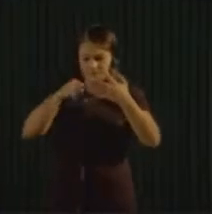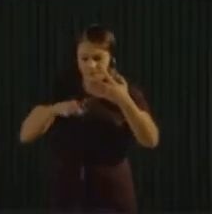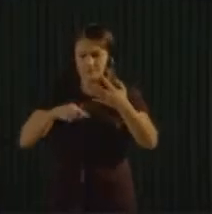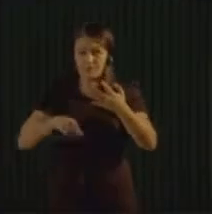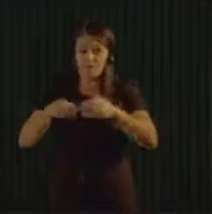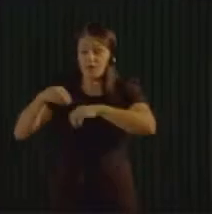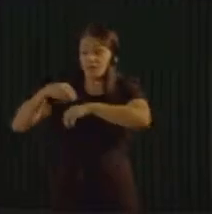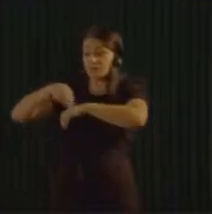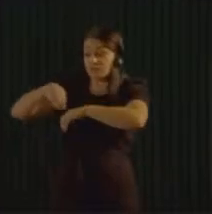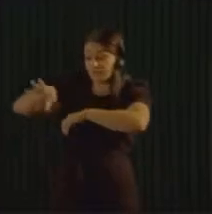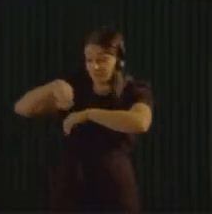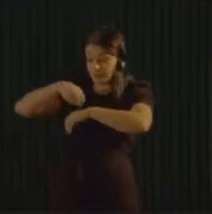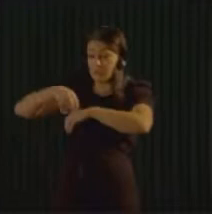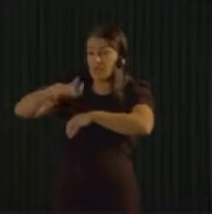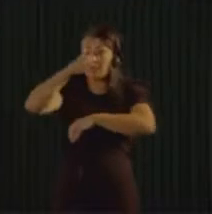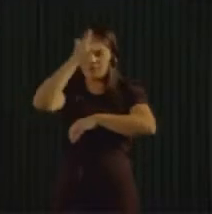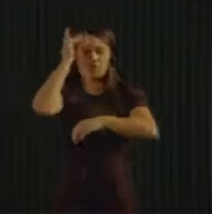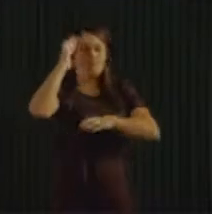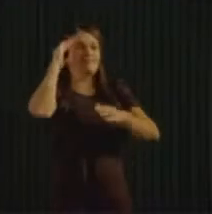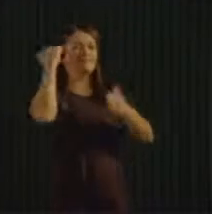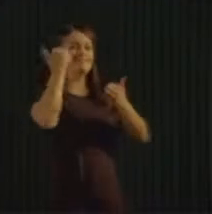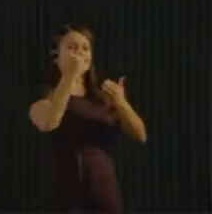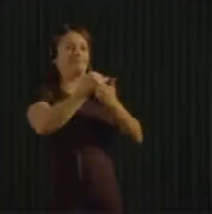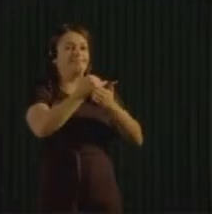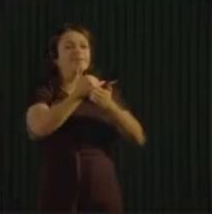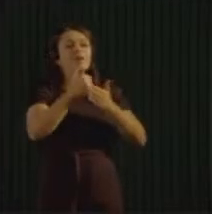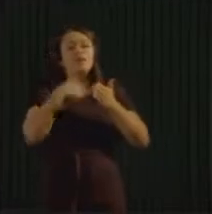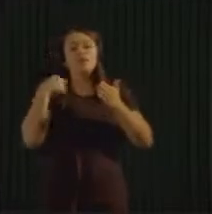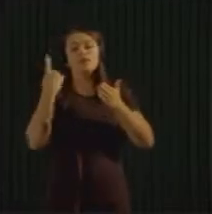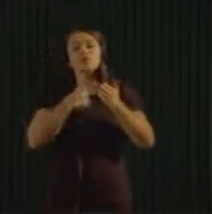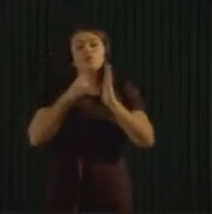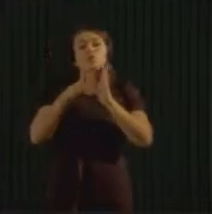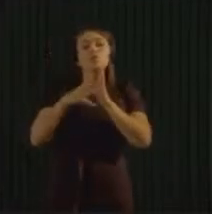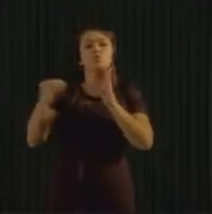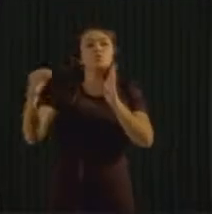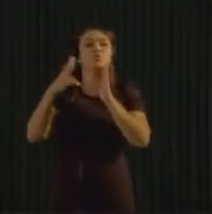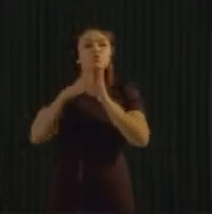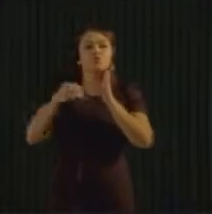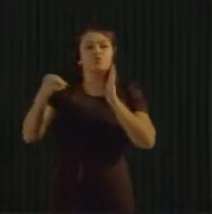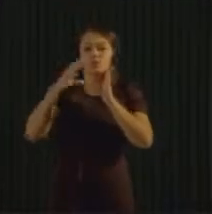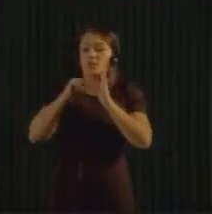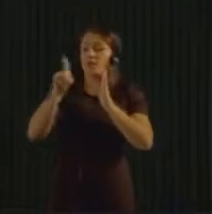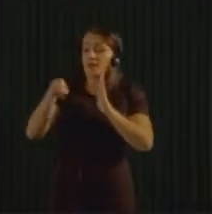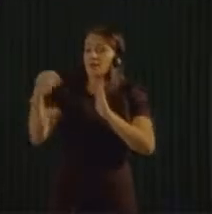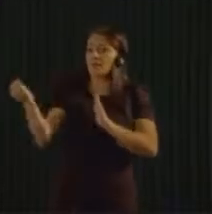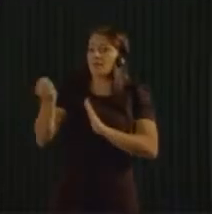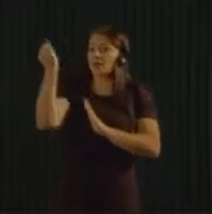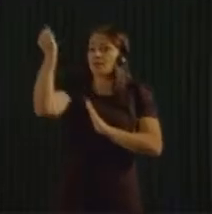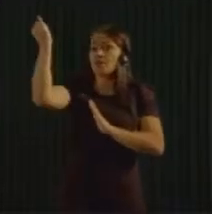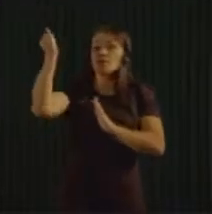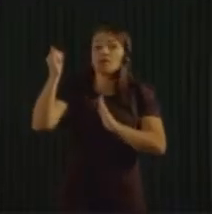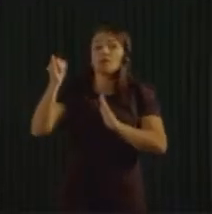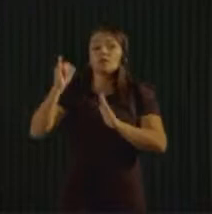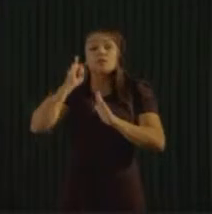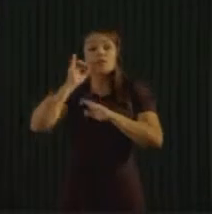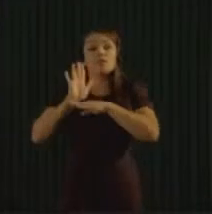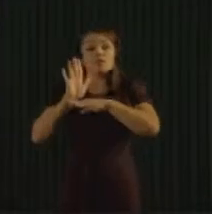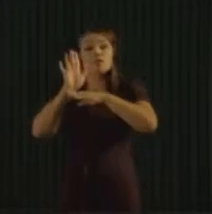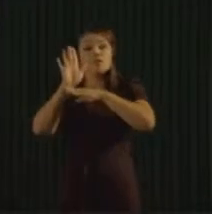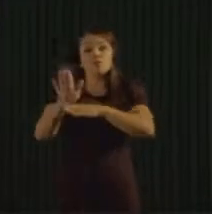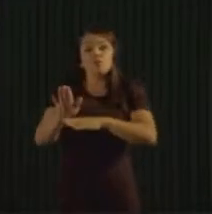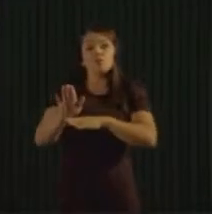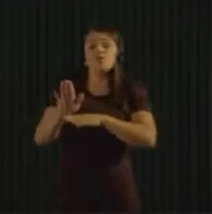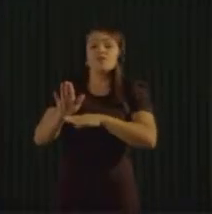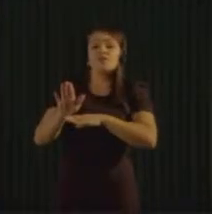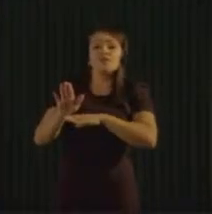to share what they're doing, and then to make it visualized as an entire effort, not only by